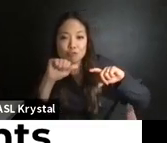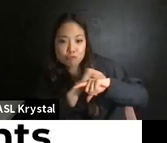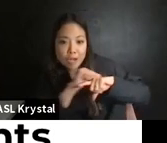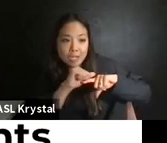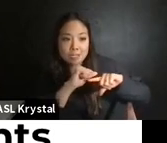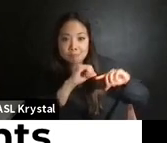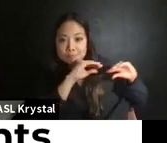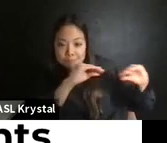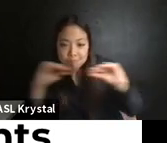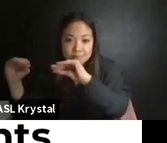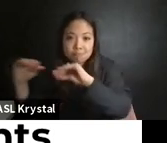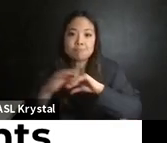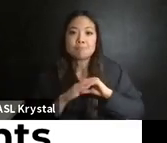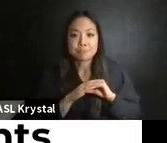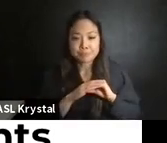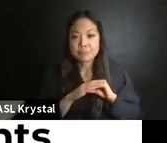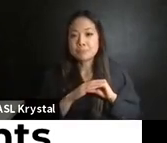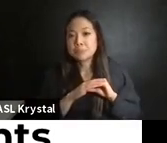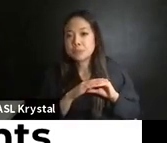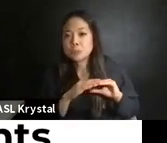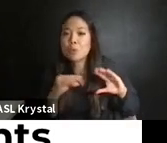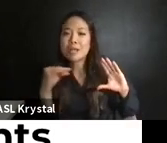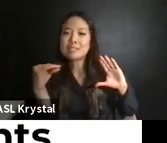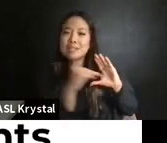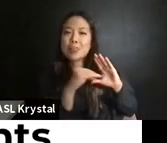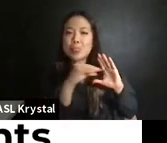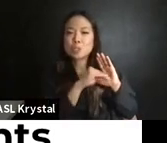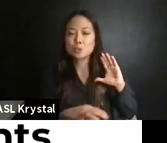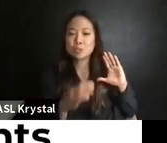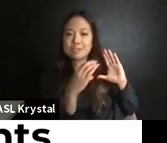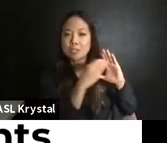called it out into the student section just to make it a little bit more prominent